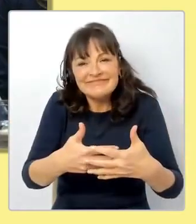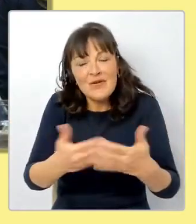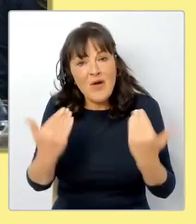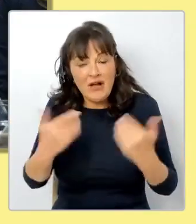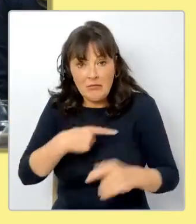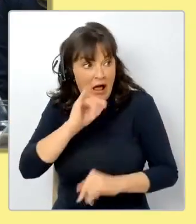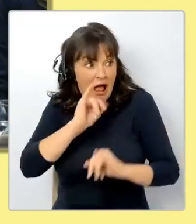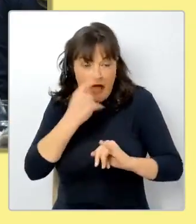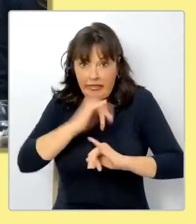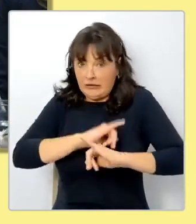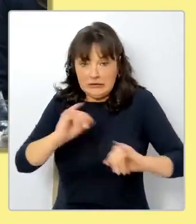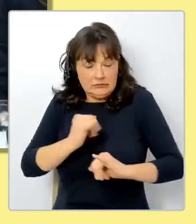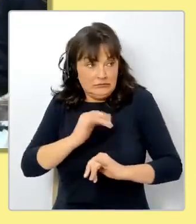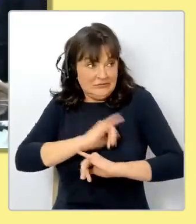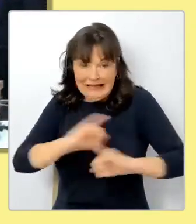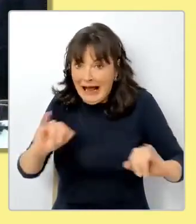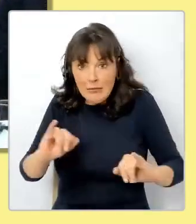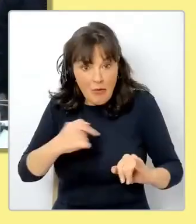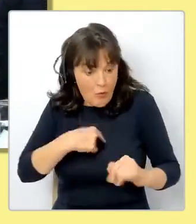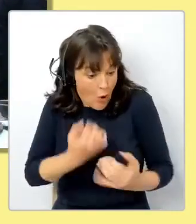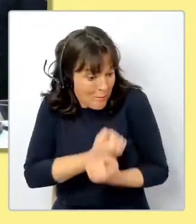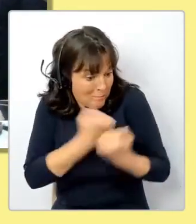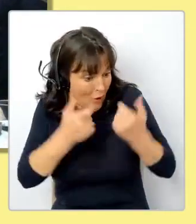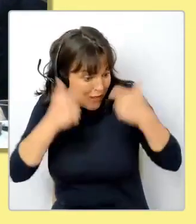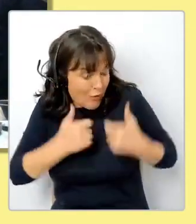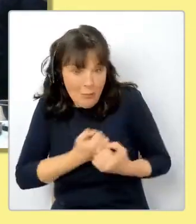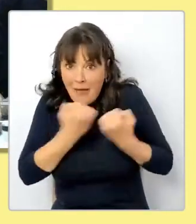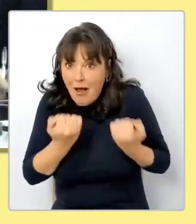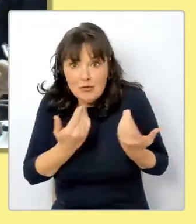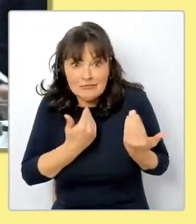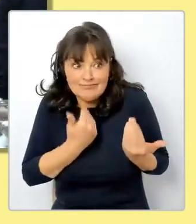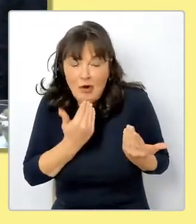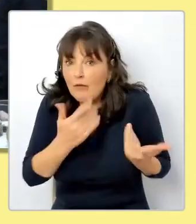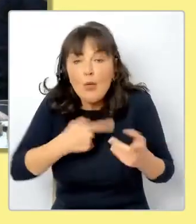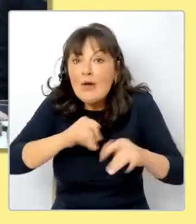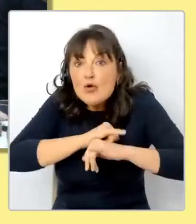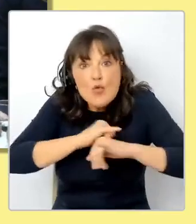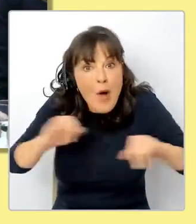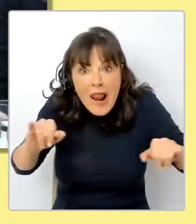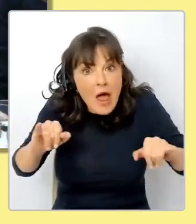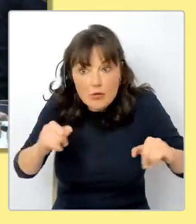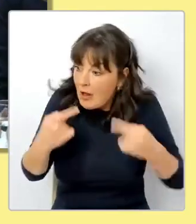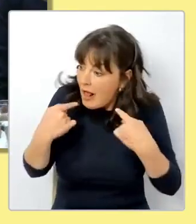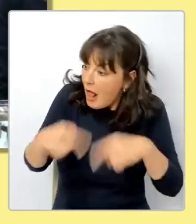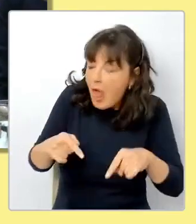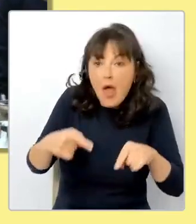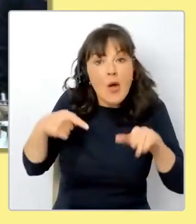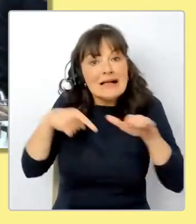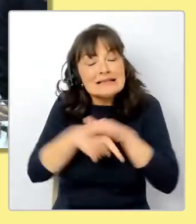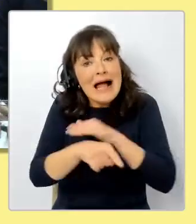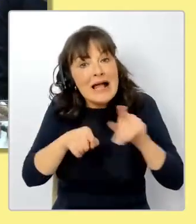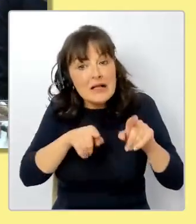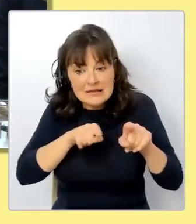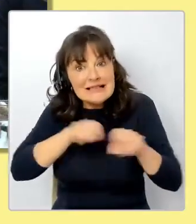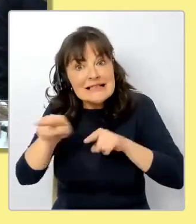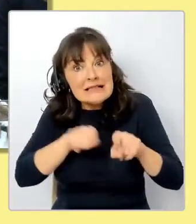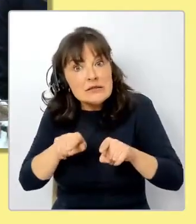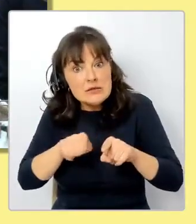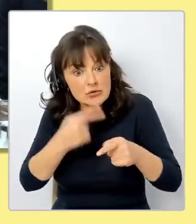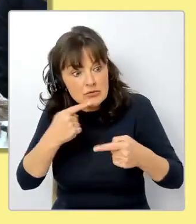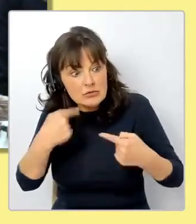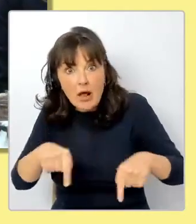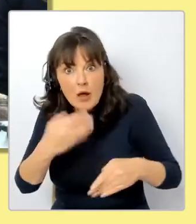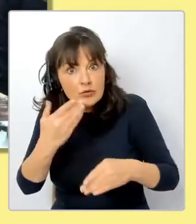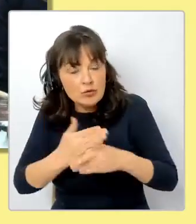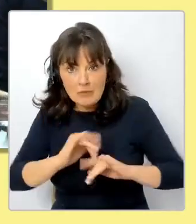further with the powers that we have. We can't allow asylum seekers to work, for example, in this country. We have them, you know, housed